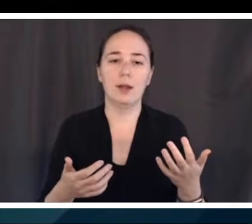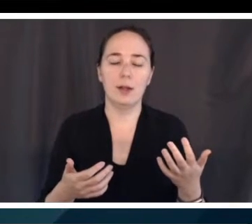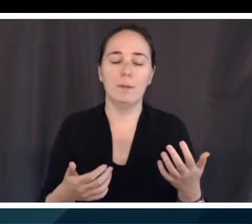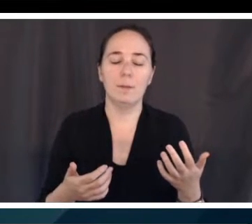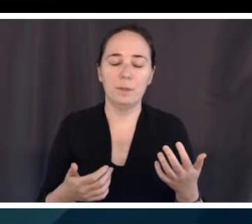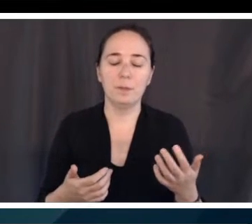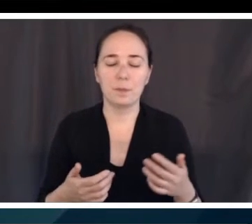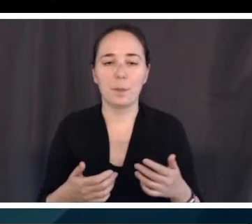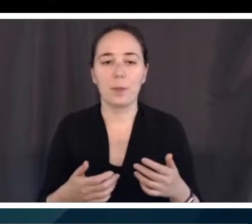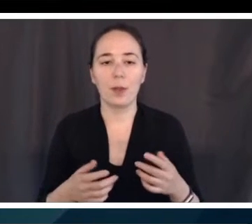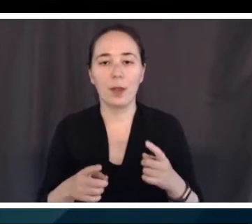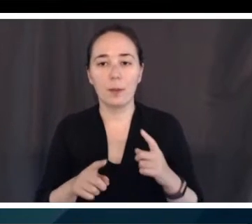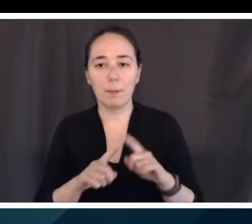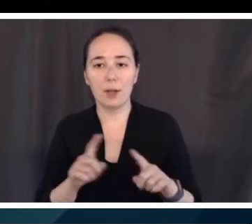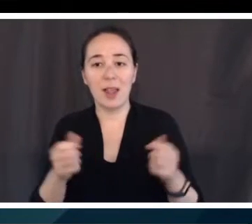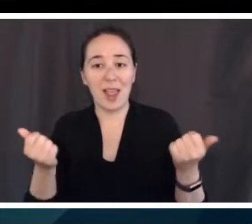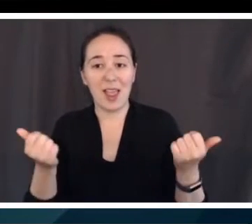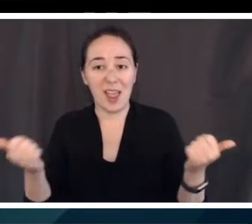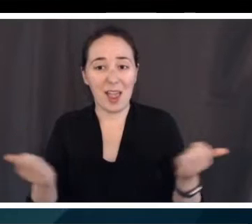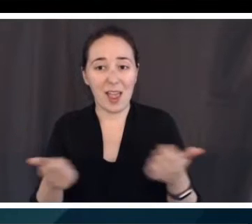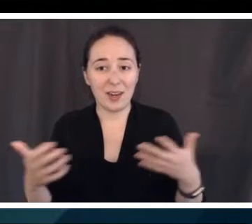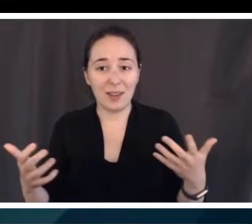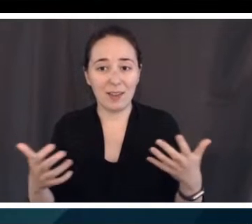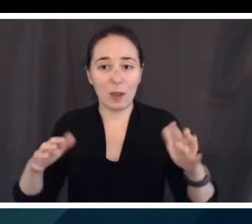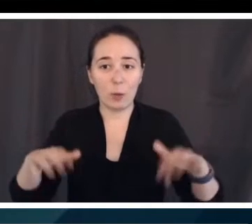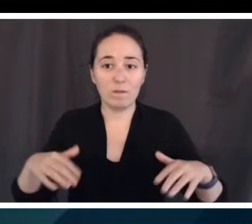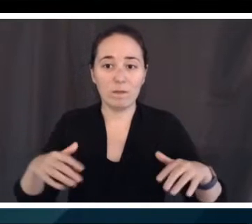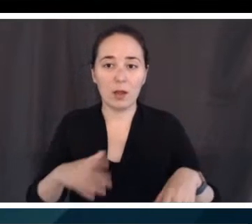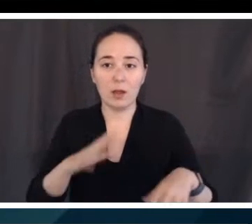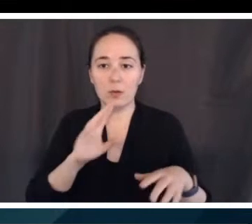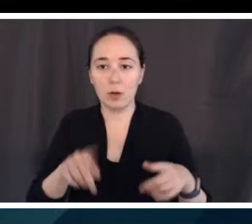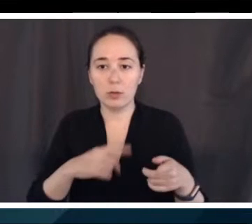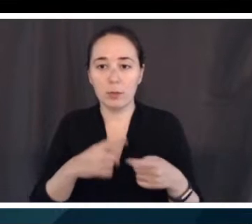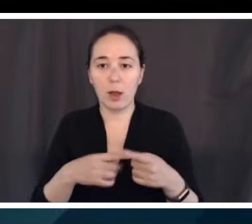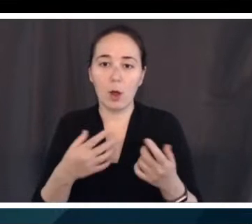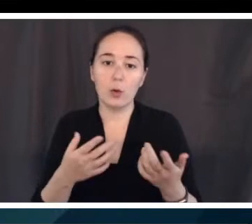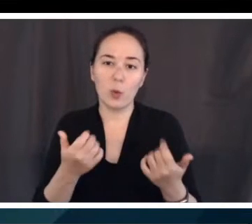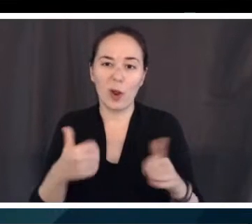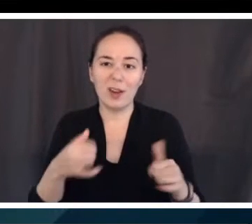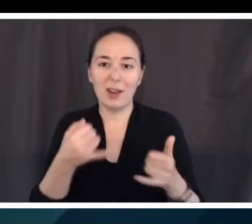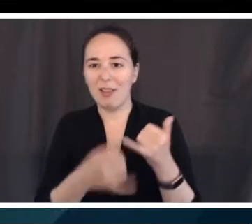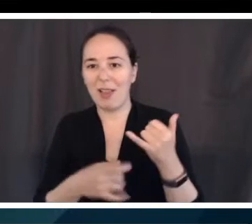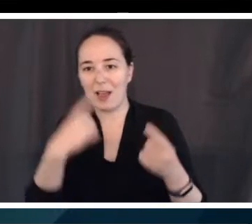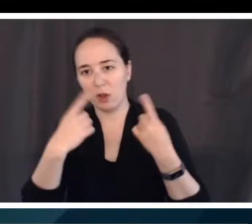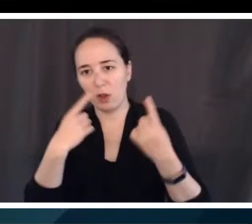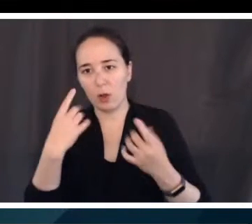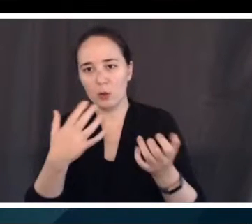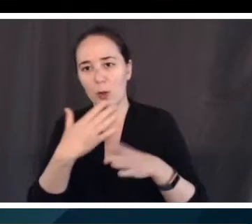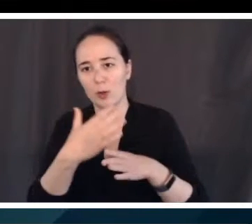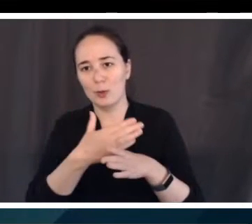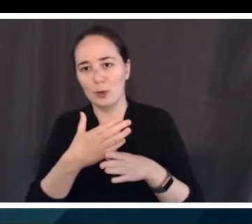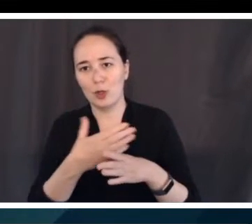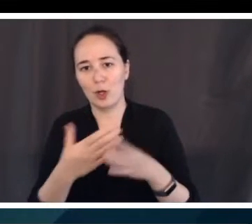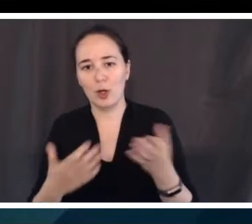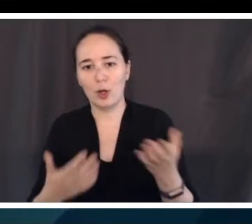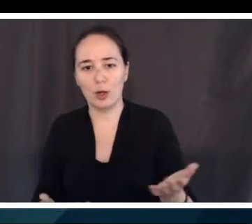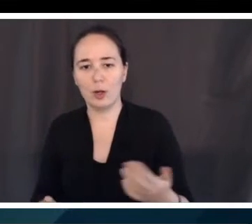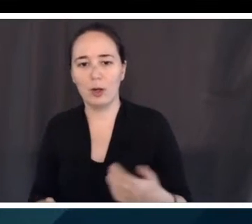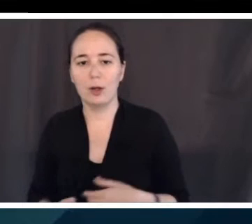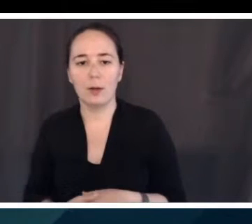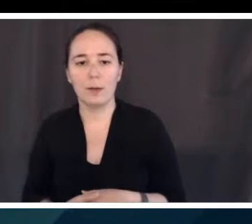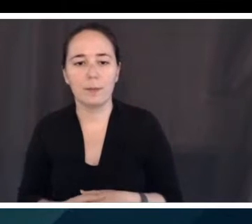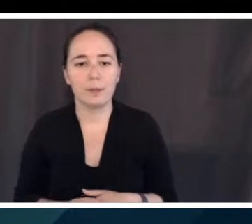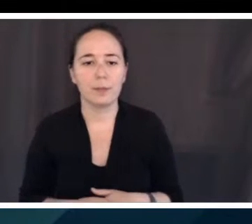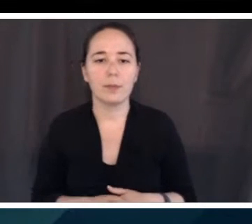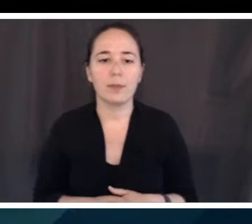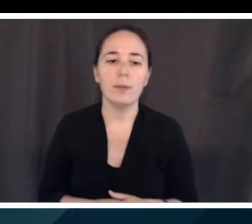is there anything that we haven't talked about, or any kind of parting thoughts that you want to share? One thing I think it's